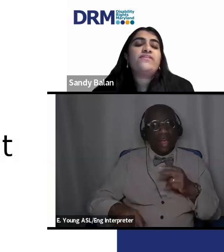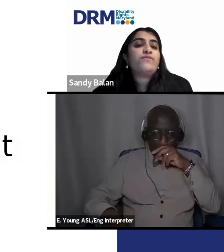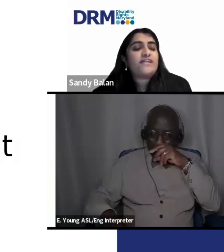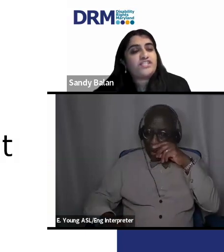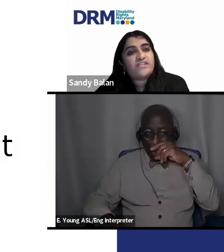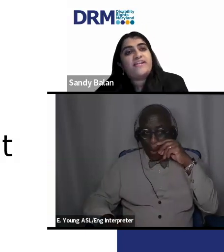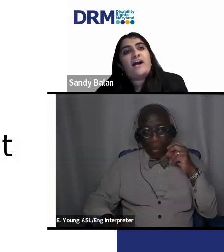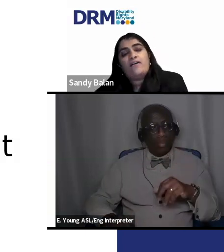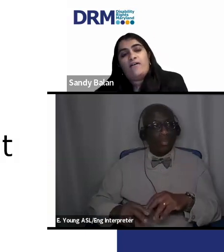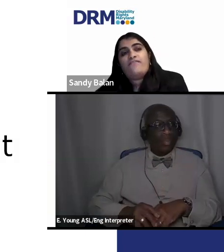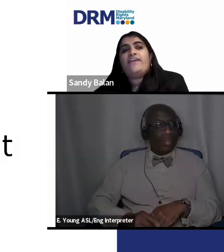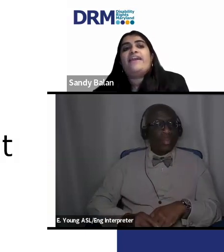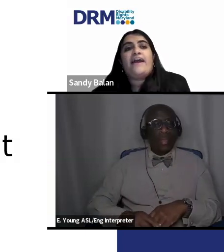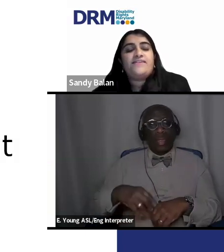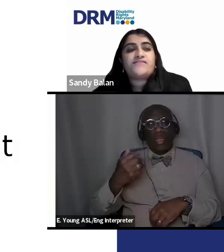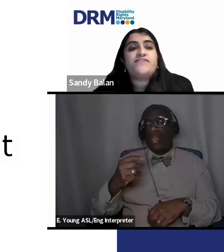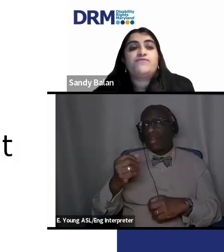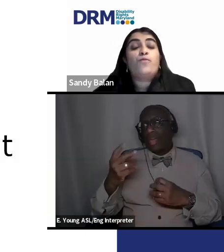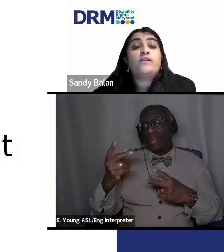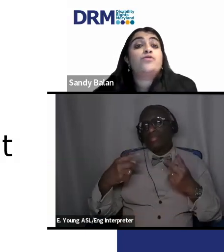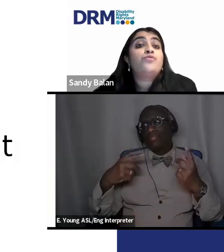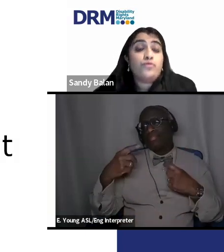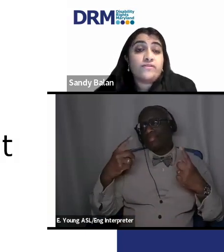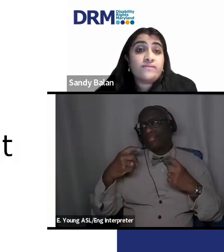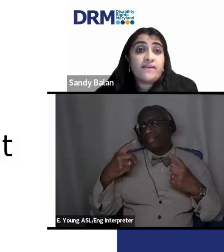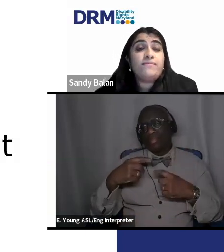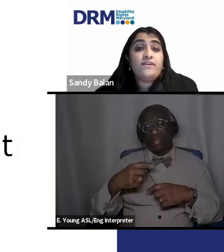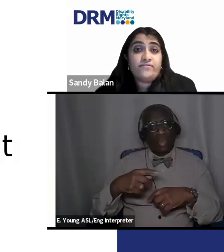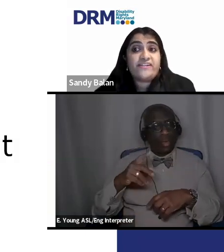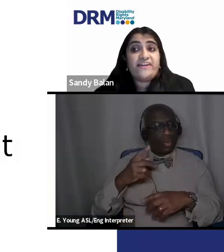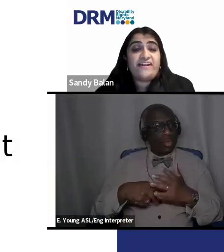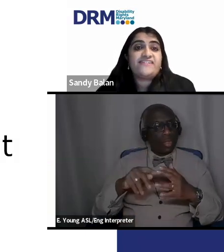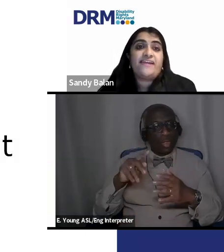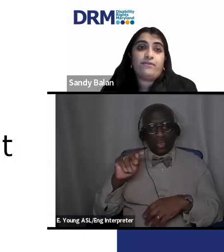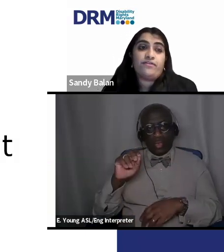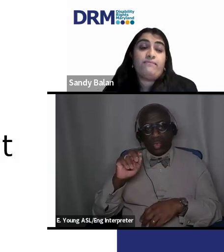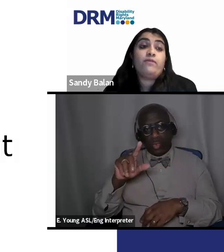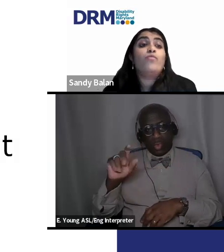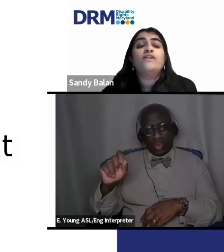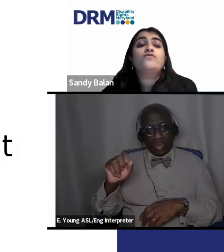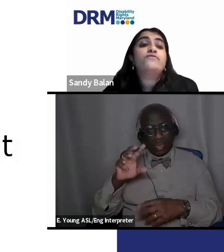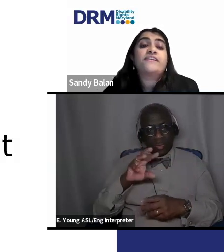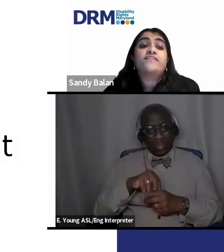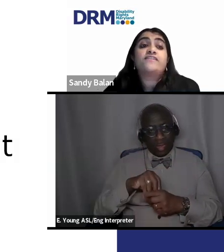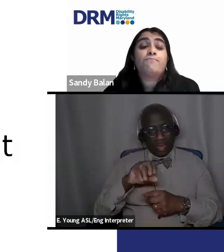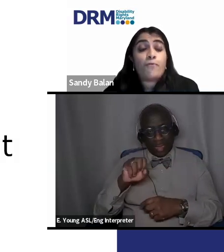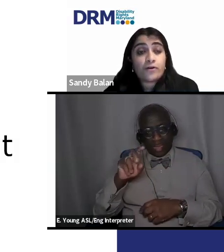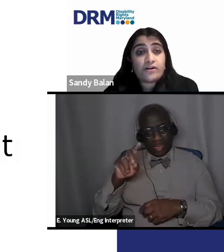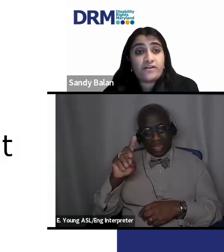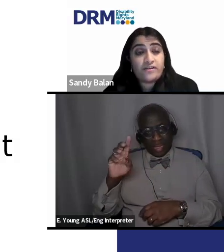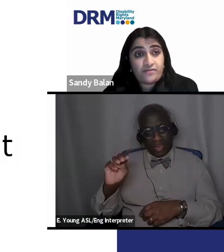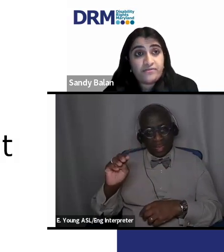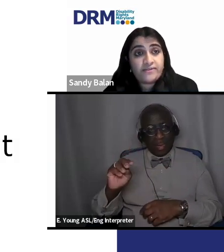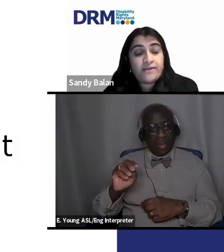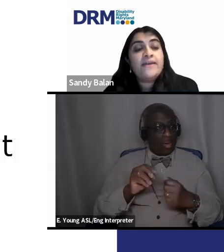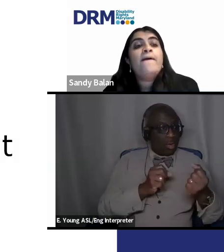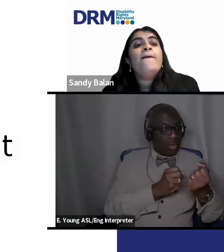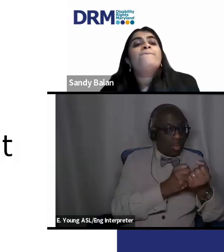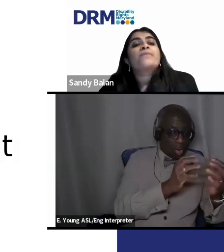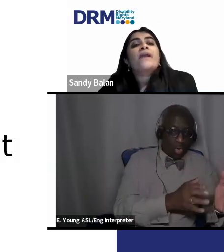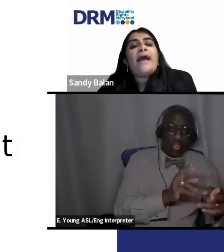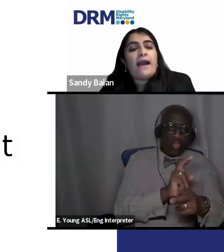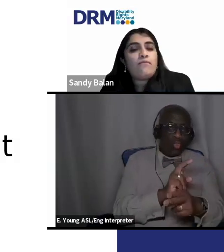And so another question that I often get asked is what tools can be used in an SDM agreement? What tools can a supporter